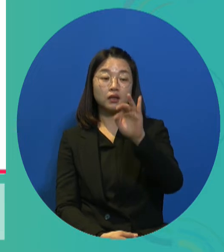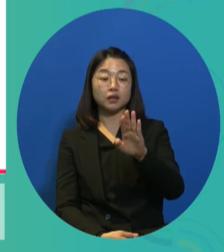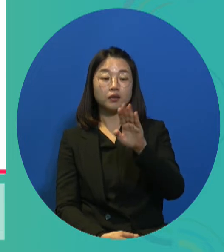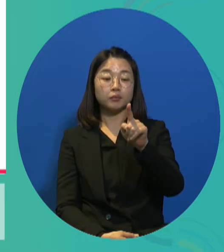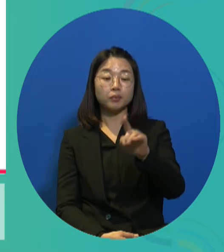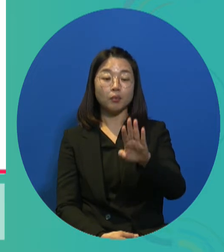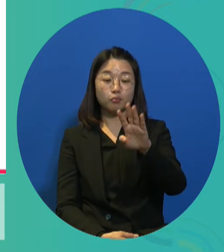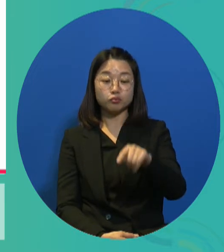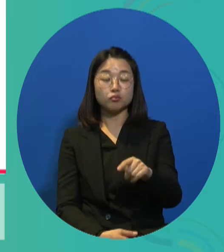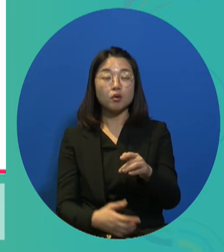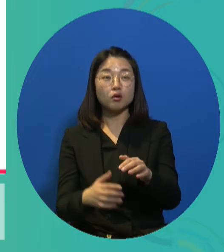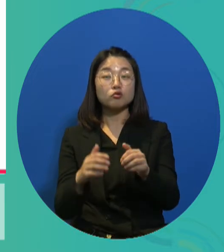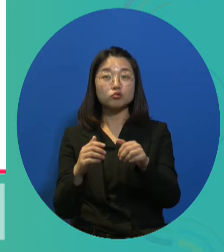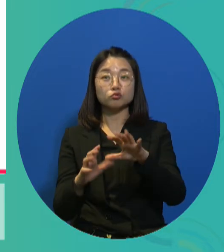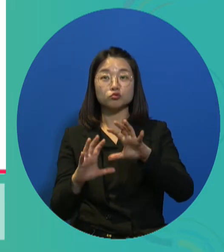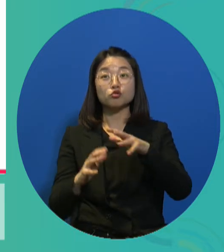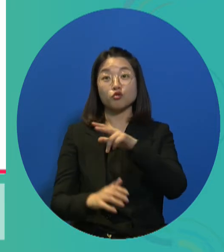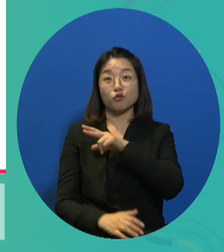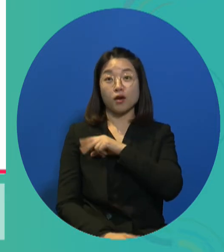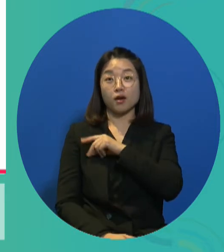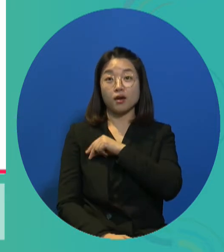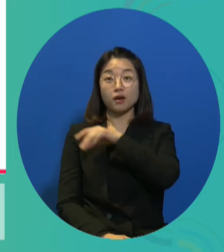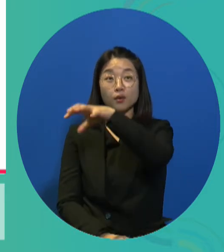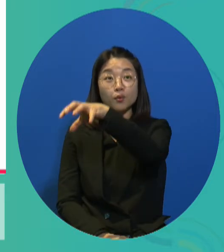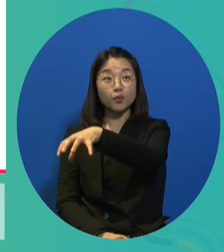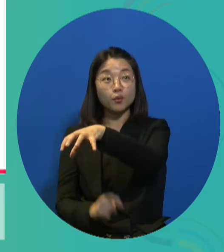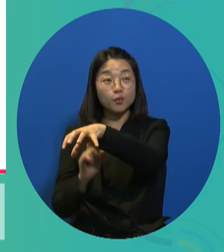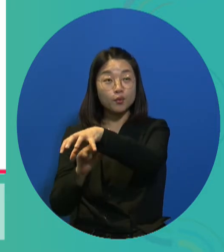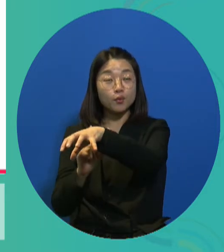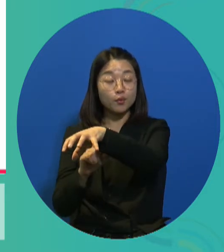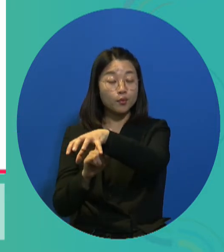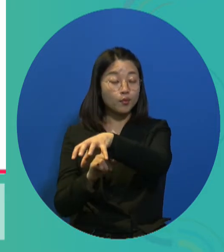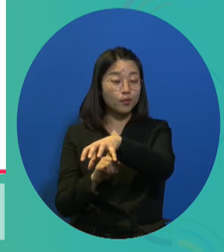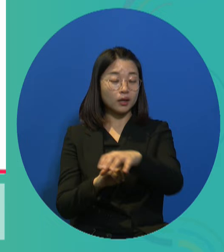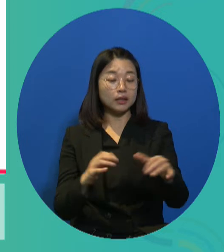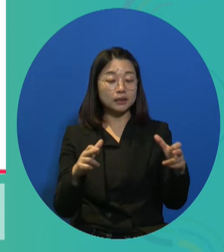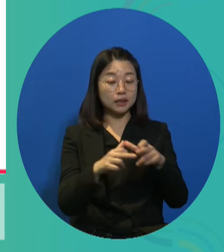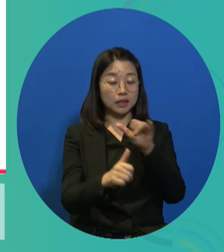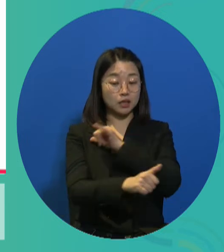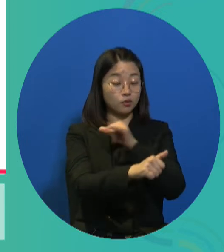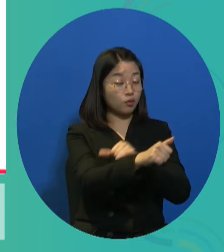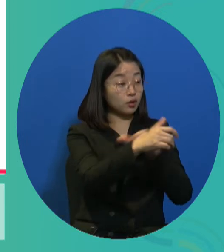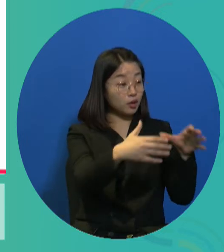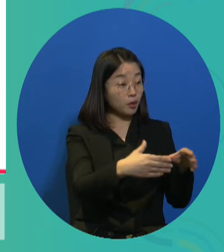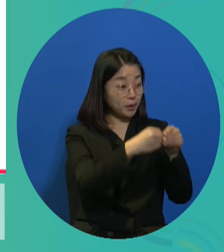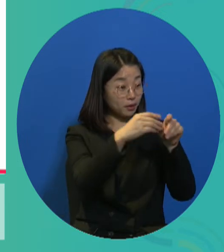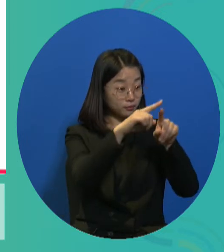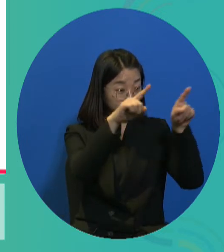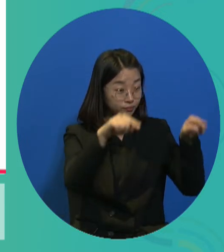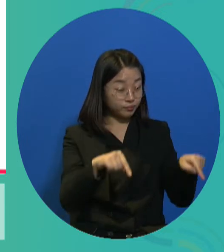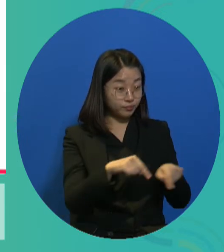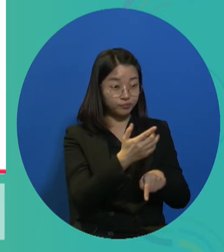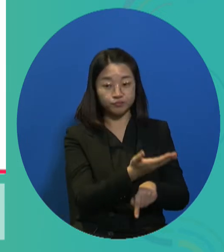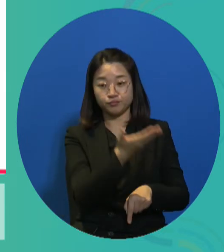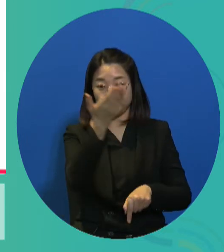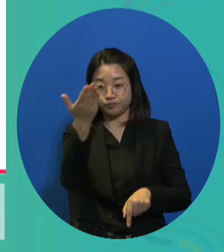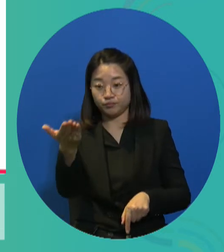the optional protocol is ratified, the legislature would need to